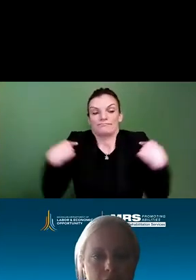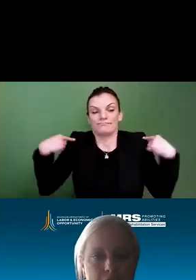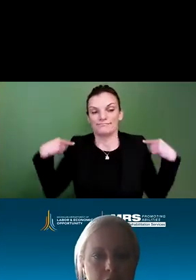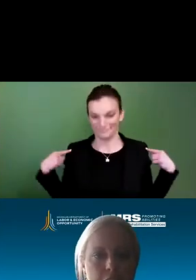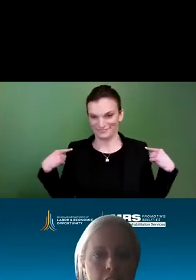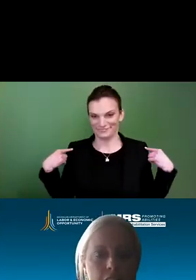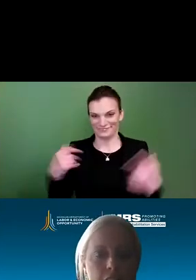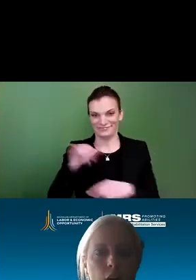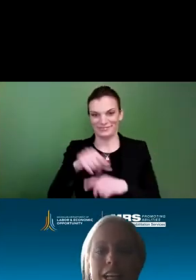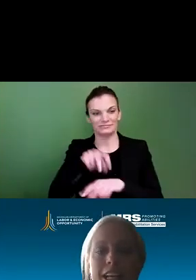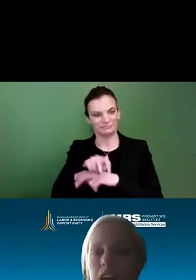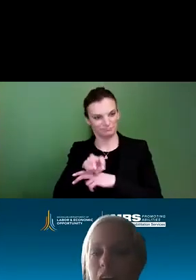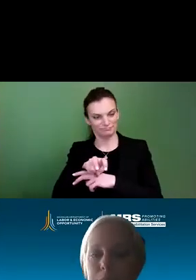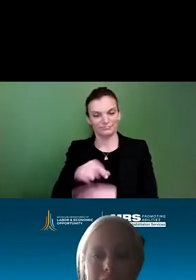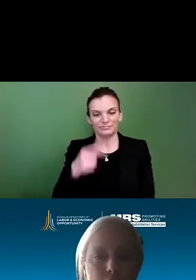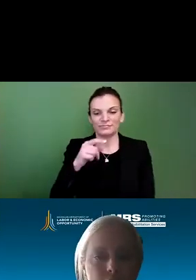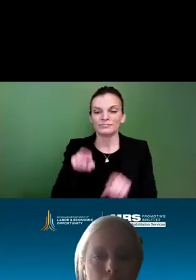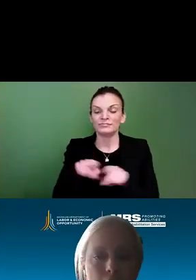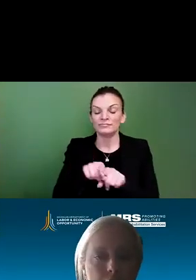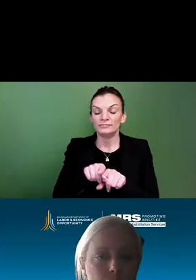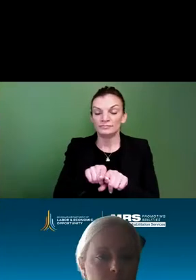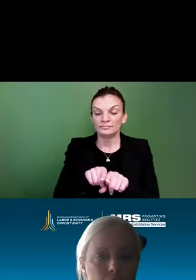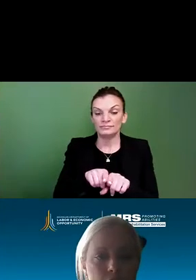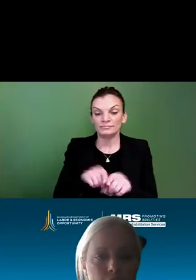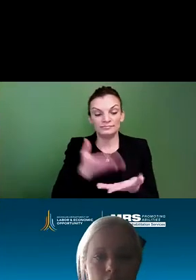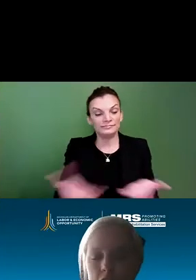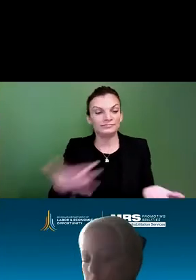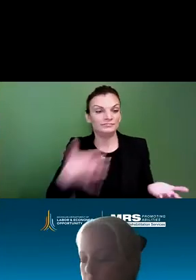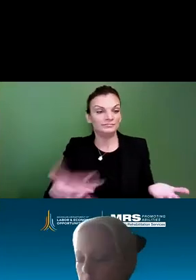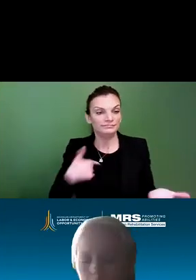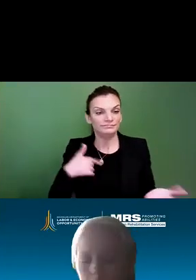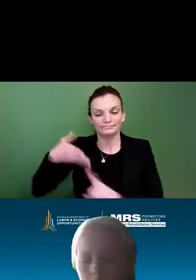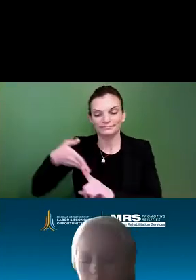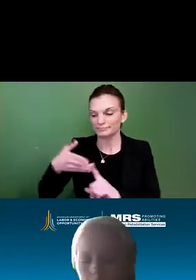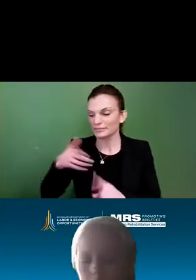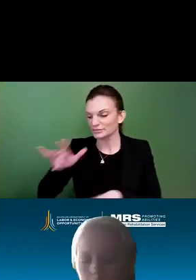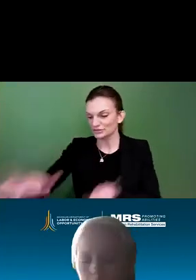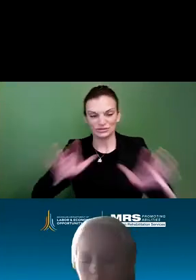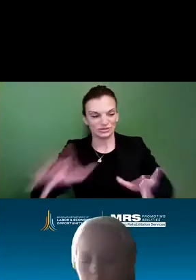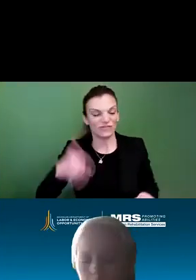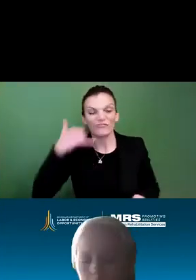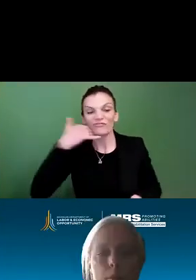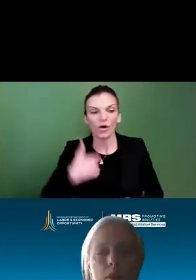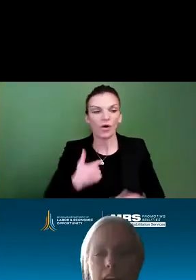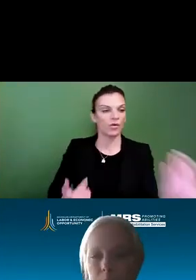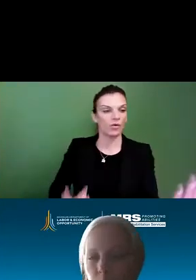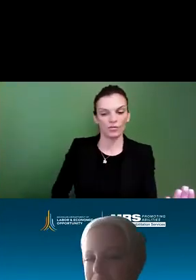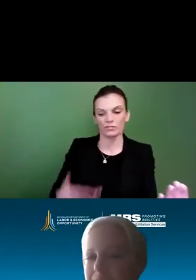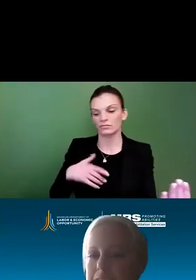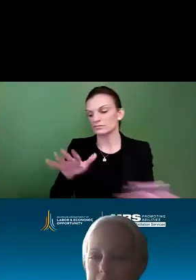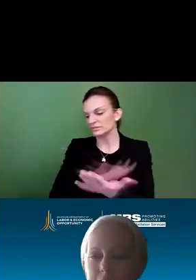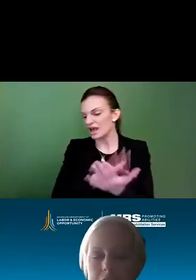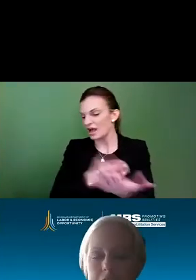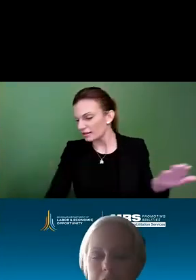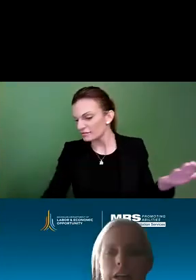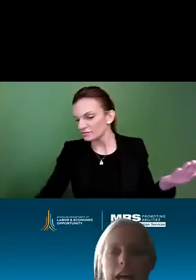way into the chair. Arrange commonly used items such as your phone, documents, put them within